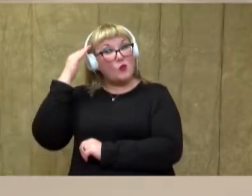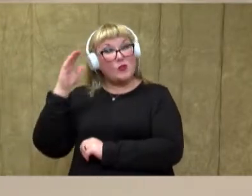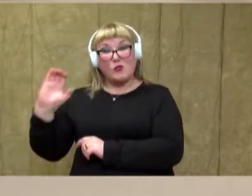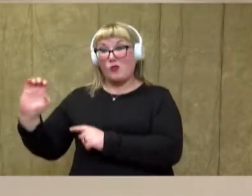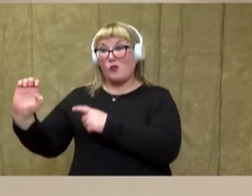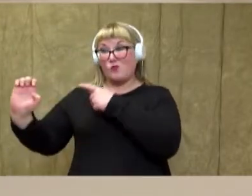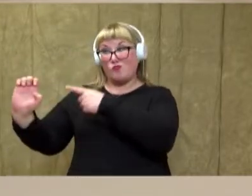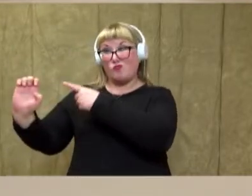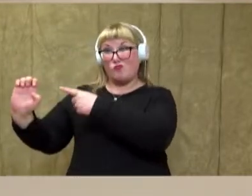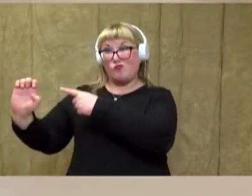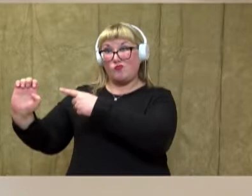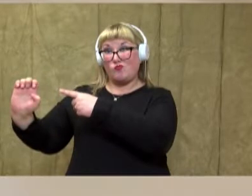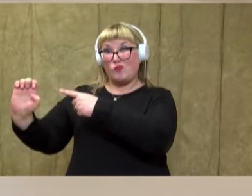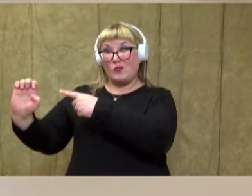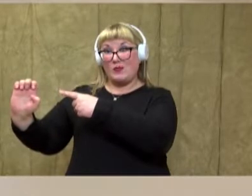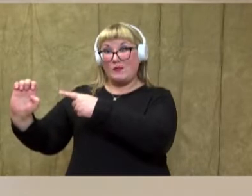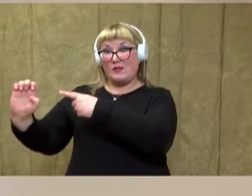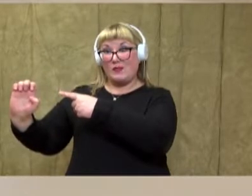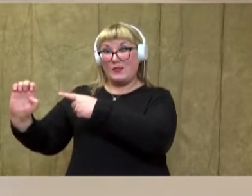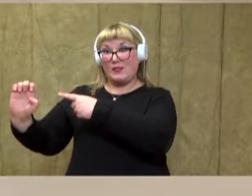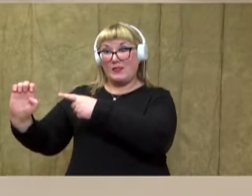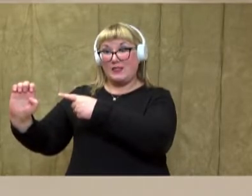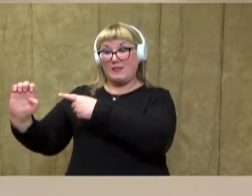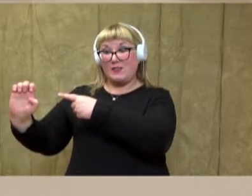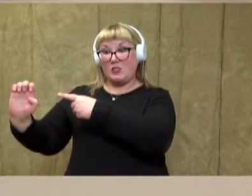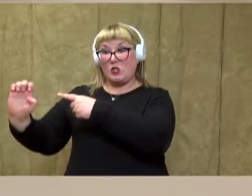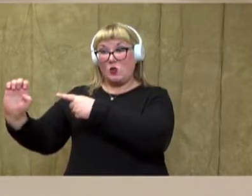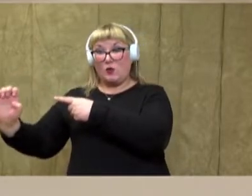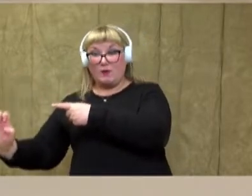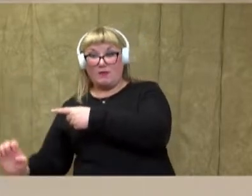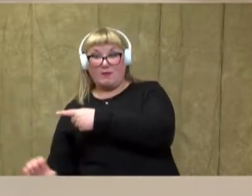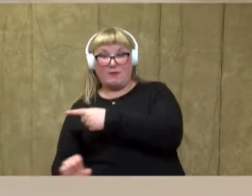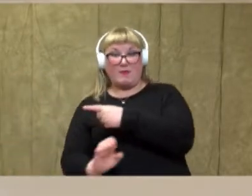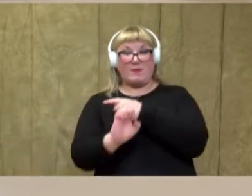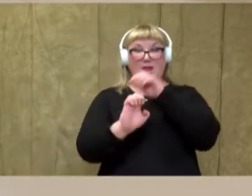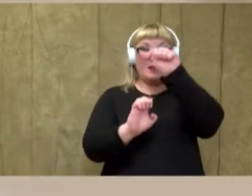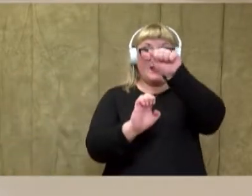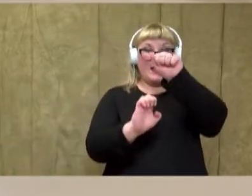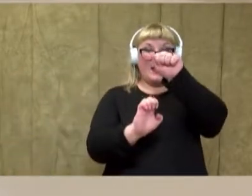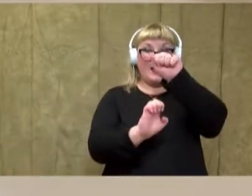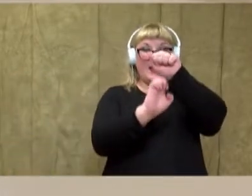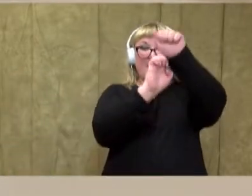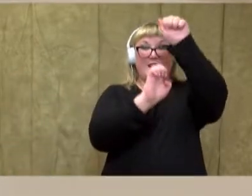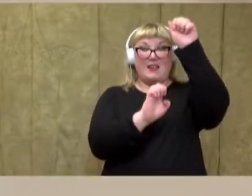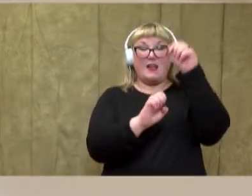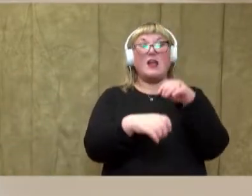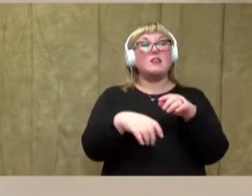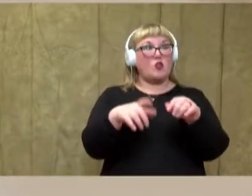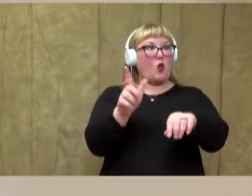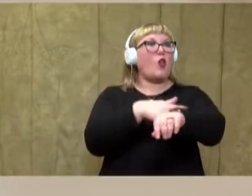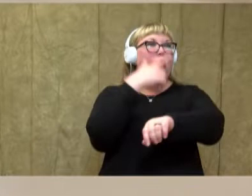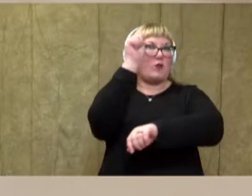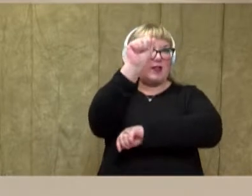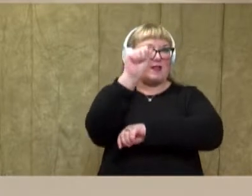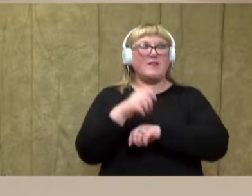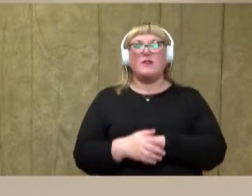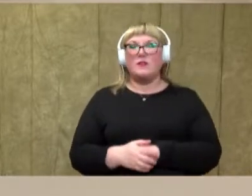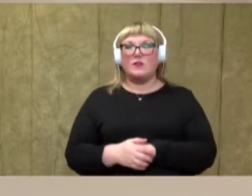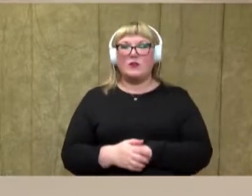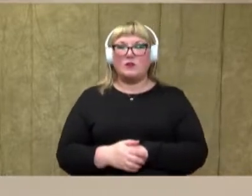job is going to go underneath to make that vowel long. That vowel is going to say its name. So when we go through